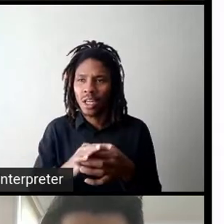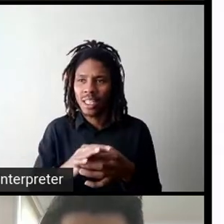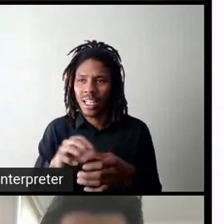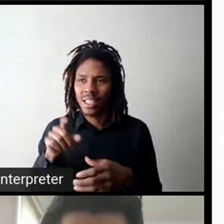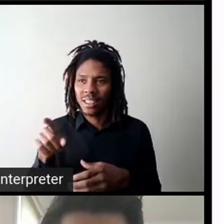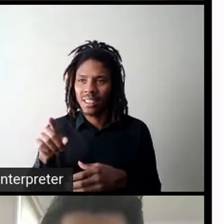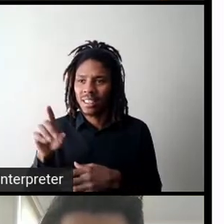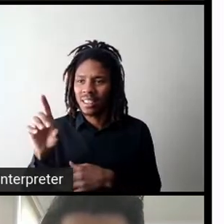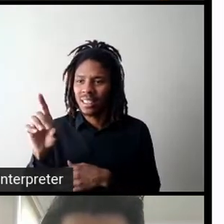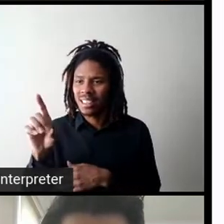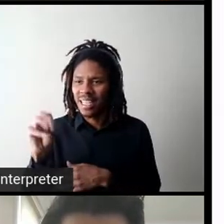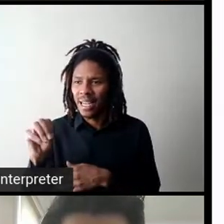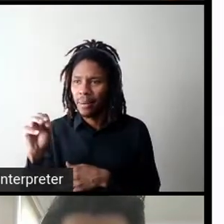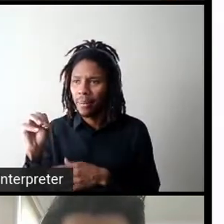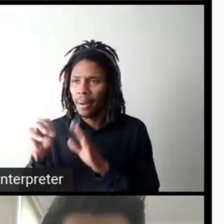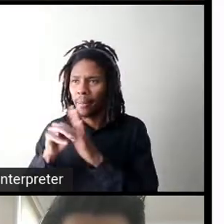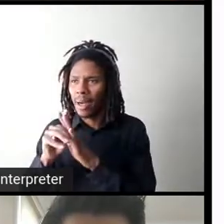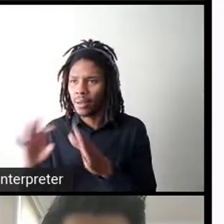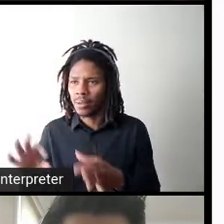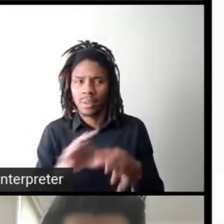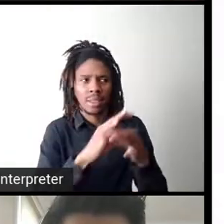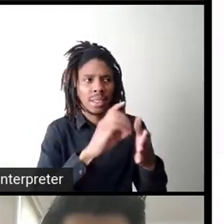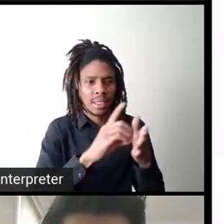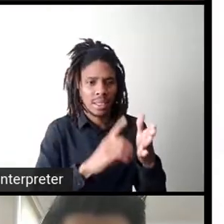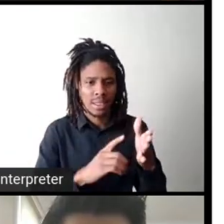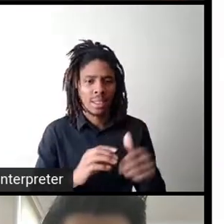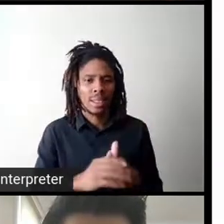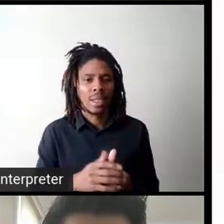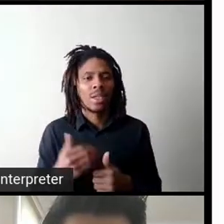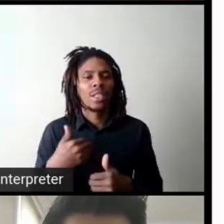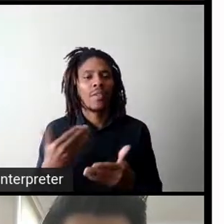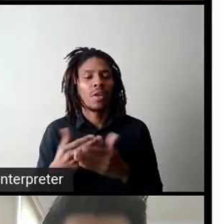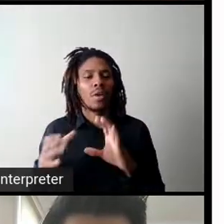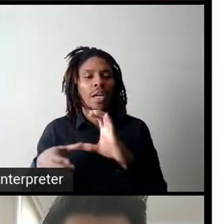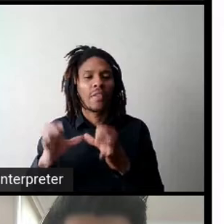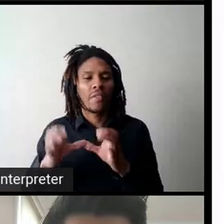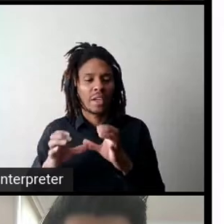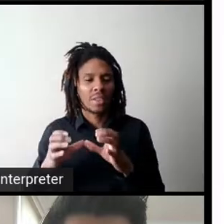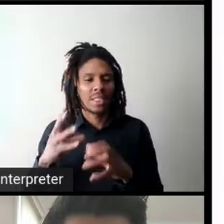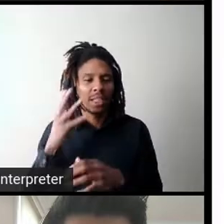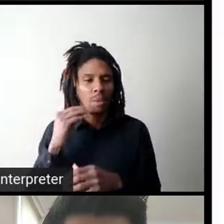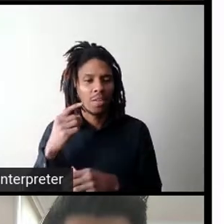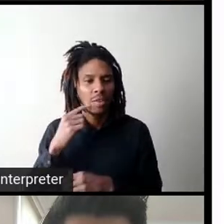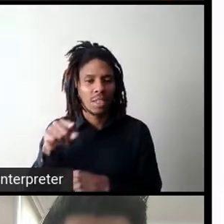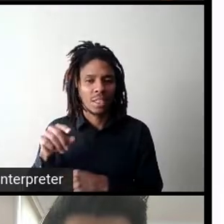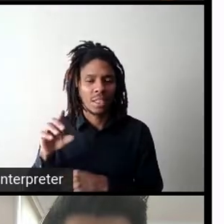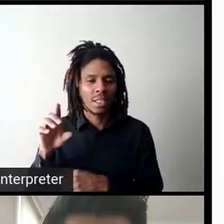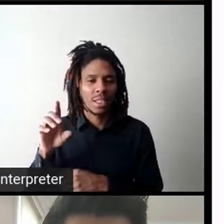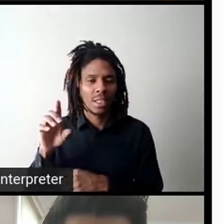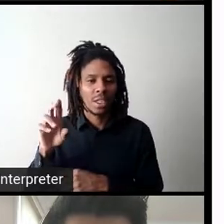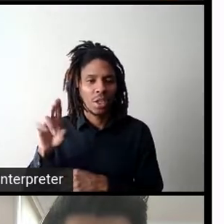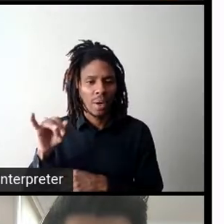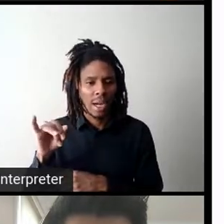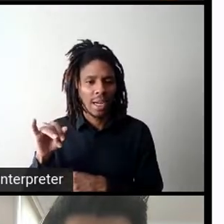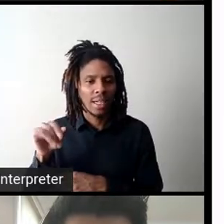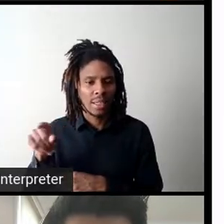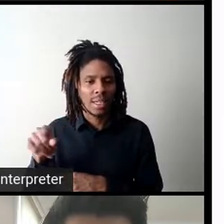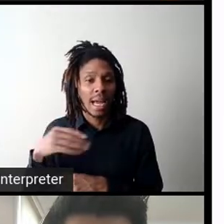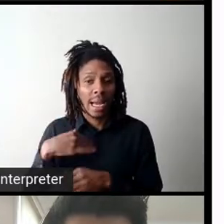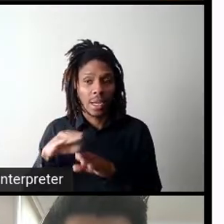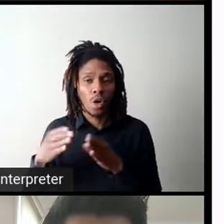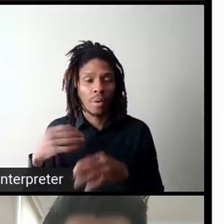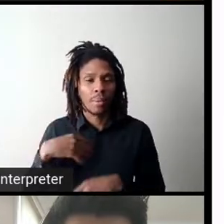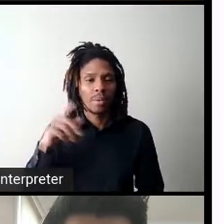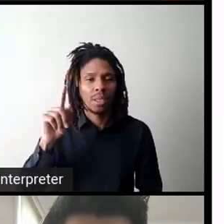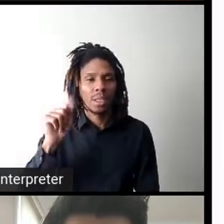Exactly. Yeah, exactly. So we have this new configuration experience for these UI components, and I can actually open up my tree here.